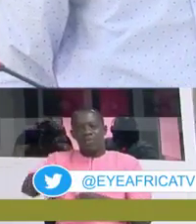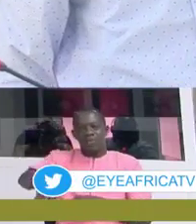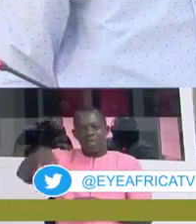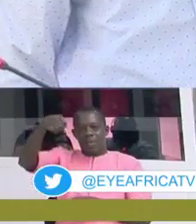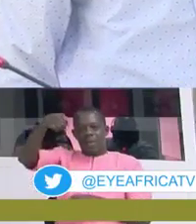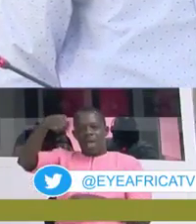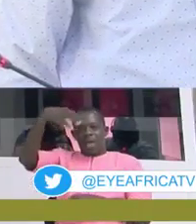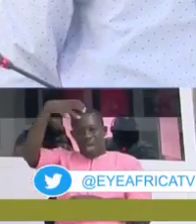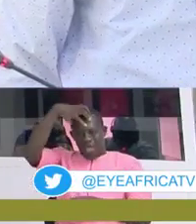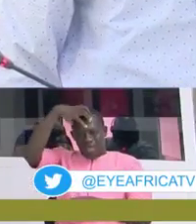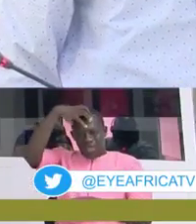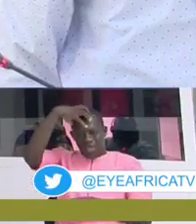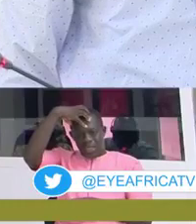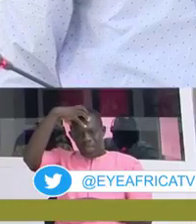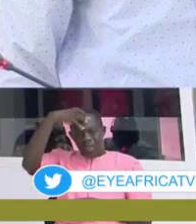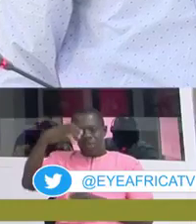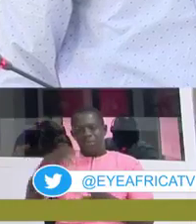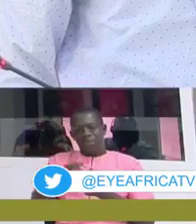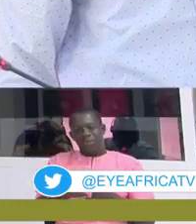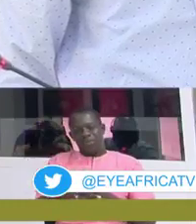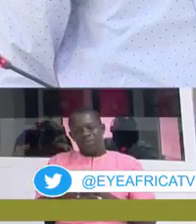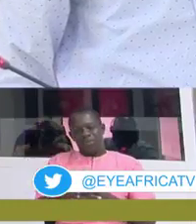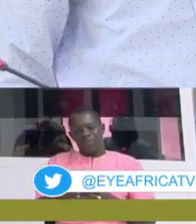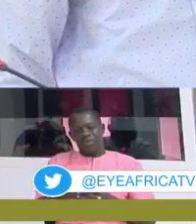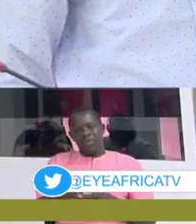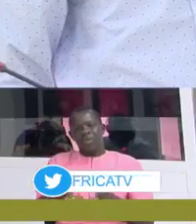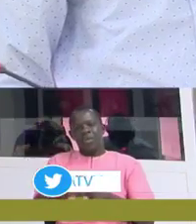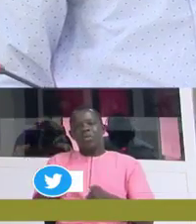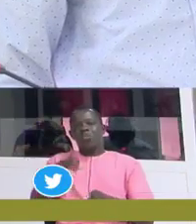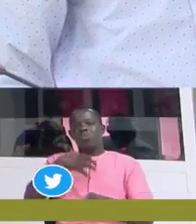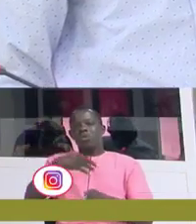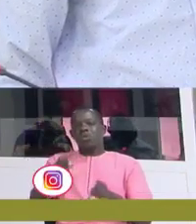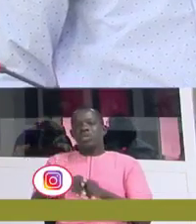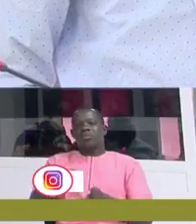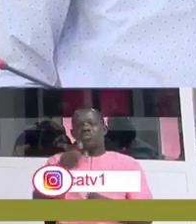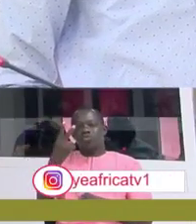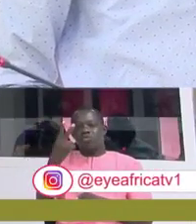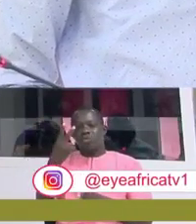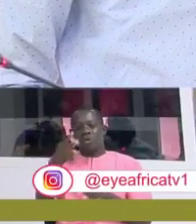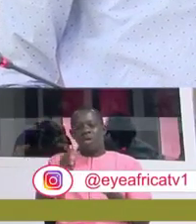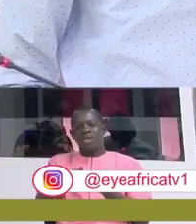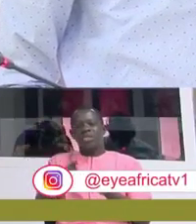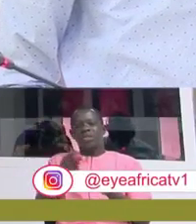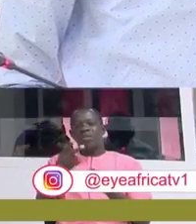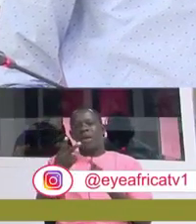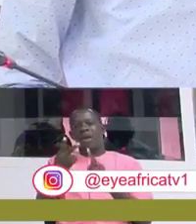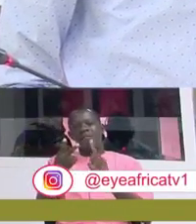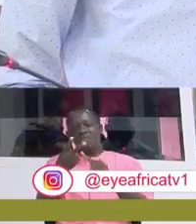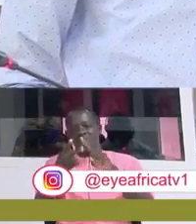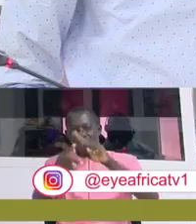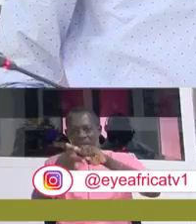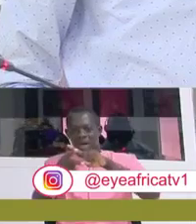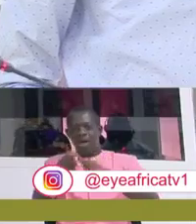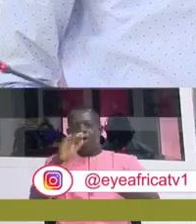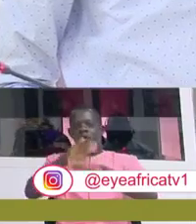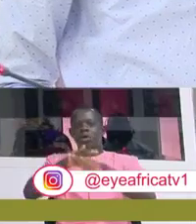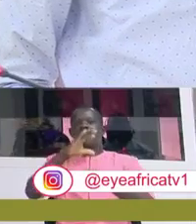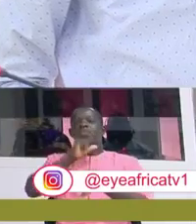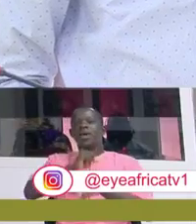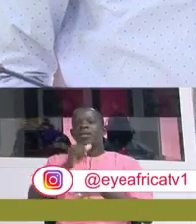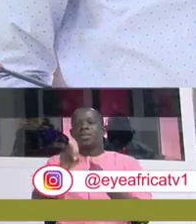head, Kajali's head. He put his two fingers in the man's nose drills. He took